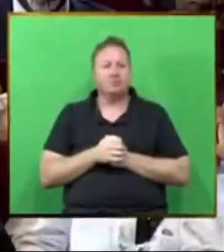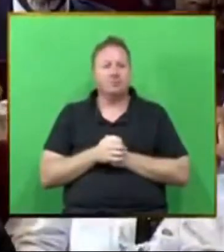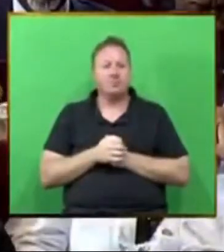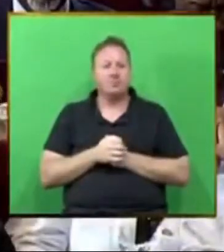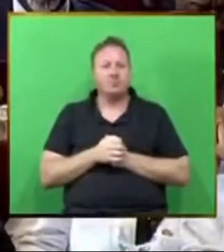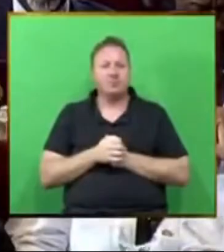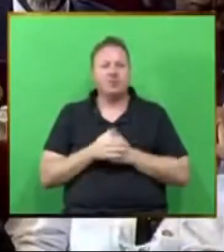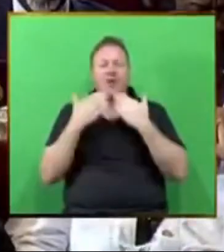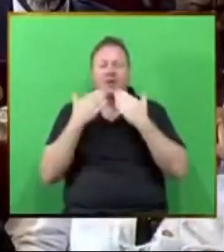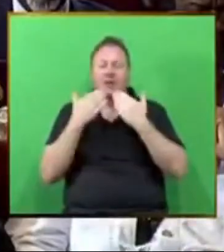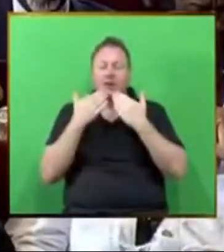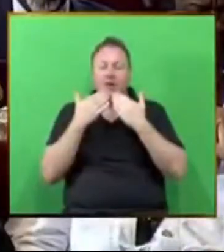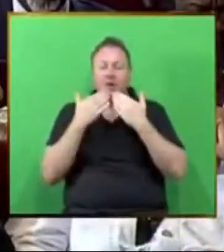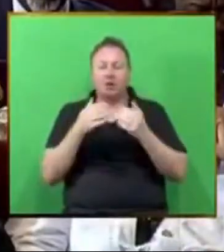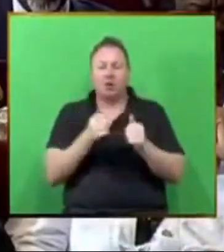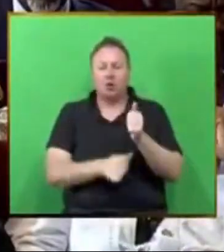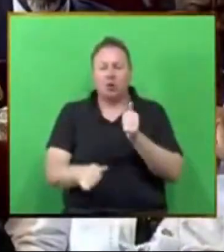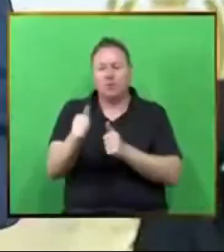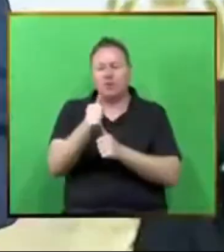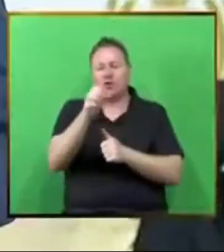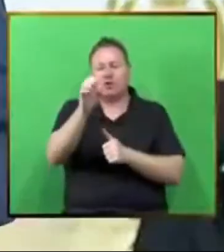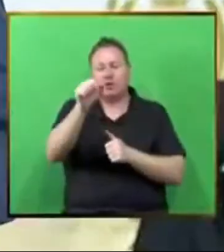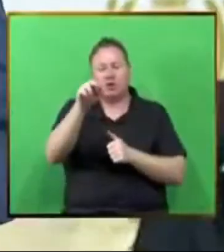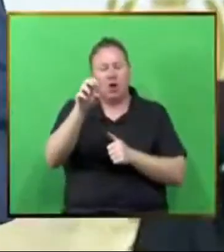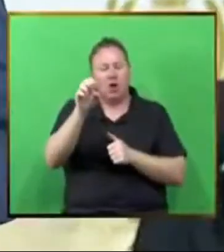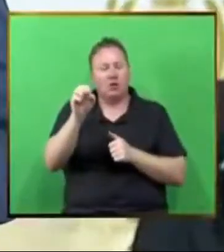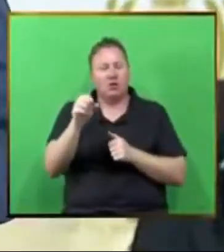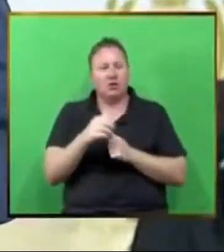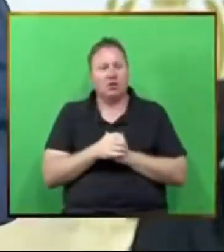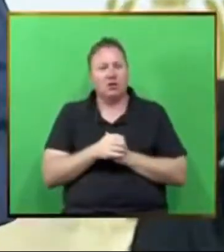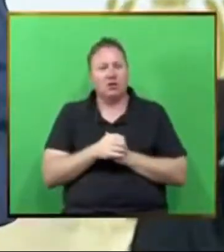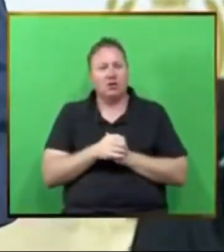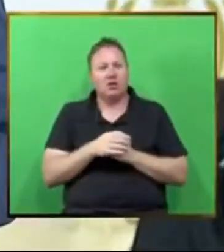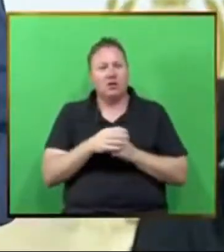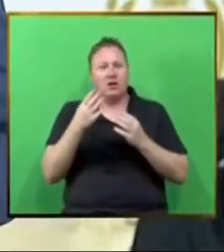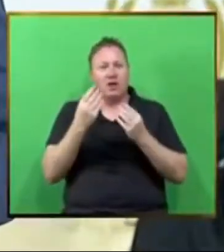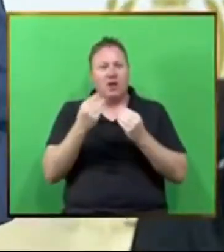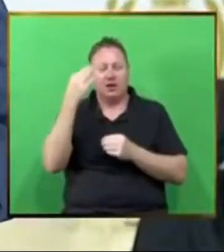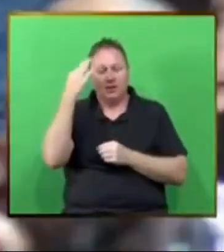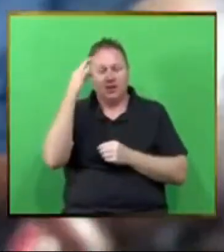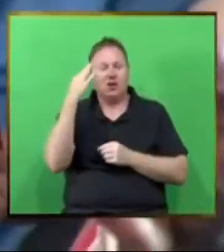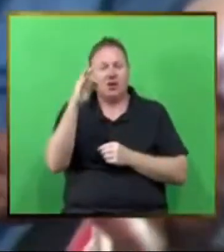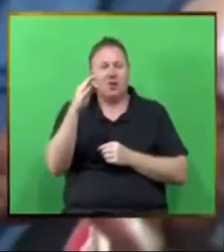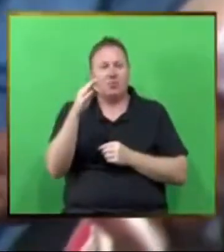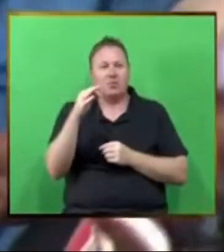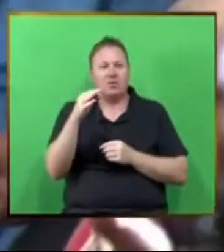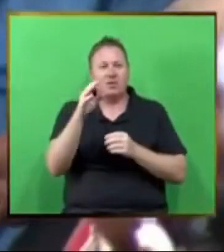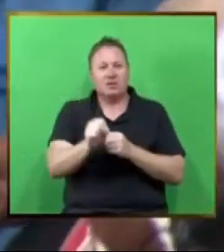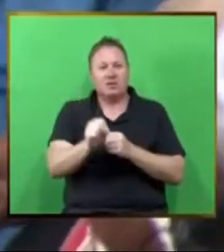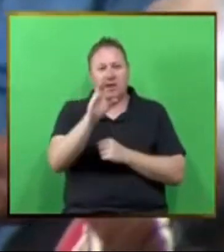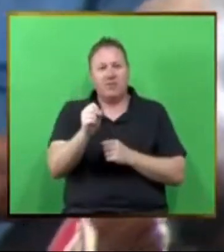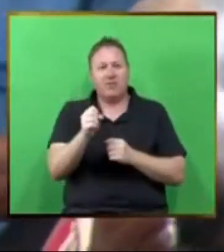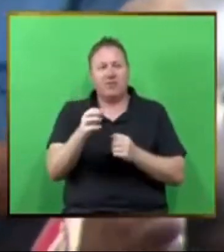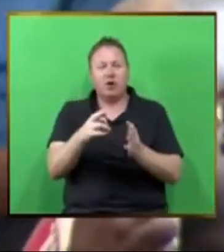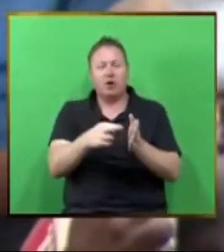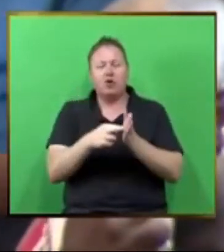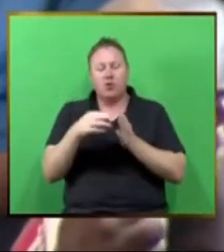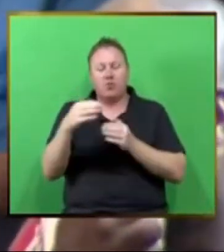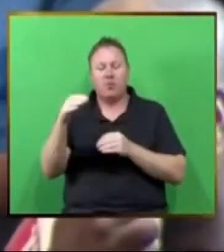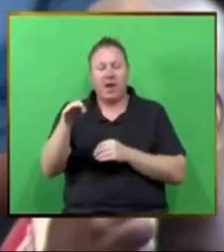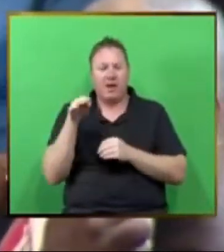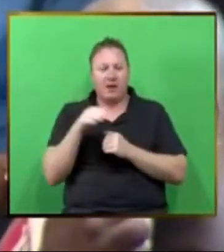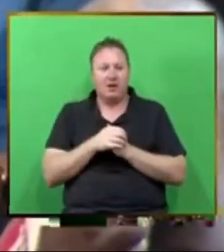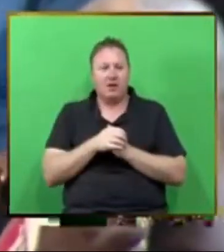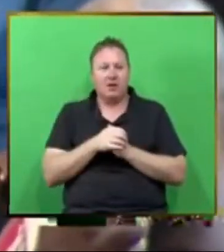Thank you to the Commissioner of the South African Revenue Services and the Governor of the South African Reserve Bank. Thank you to my colleagues,